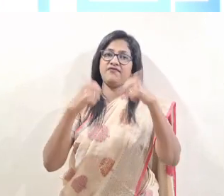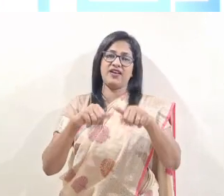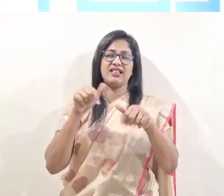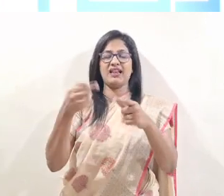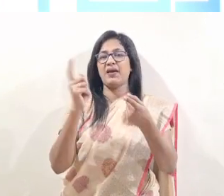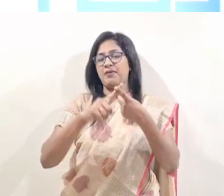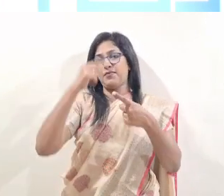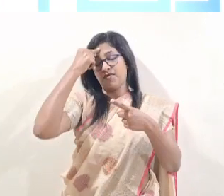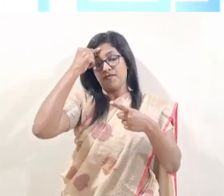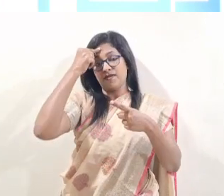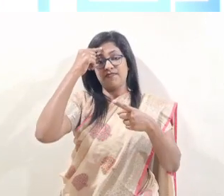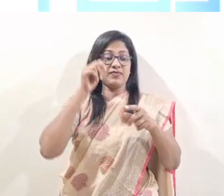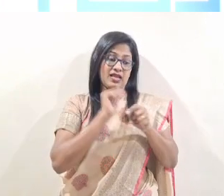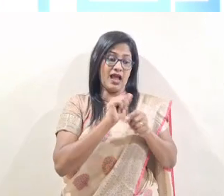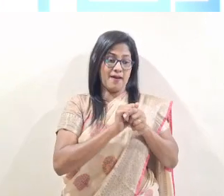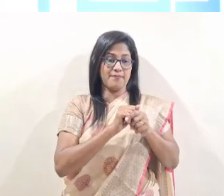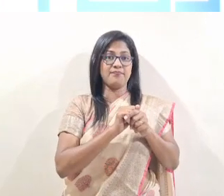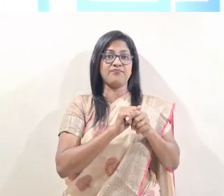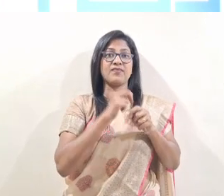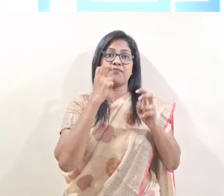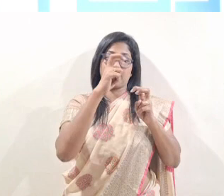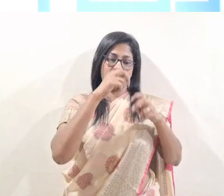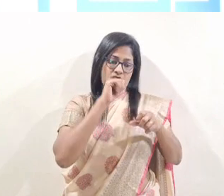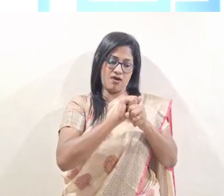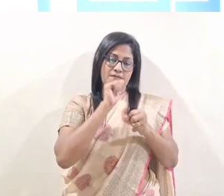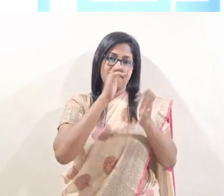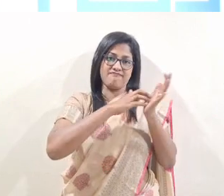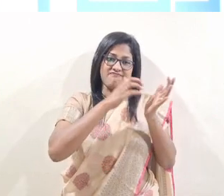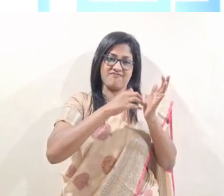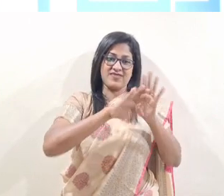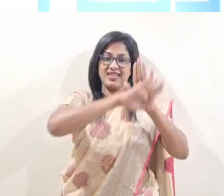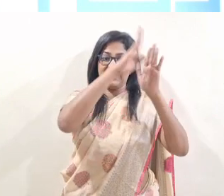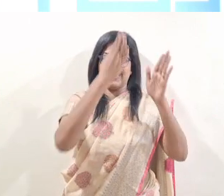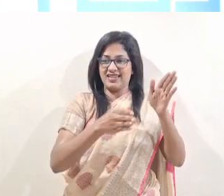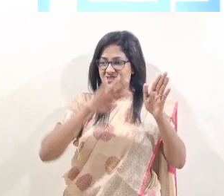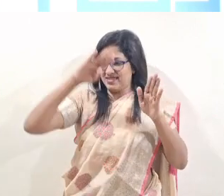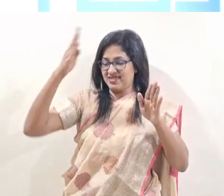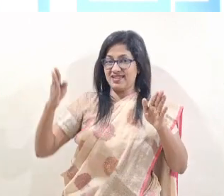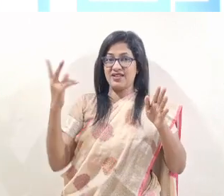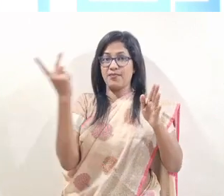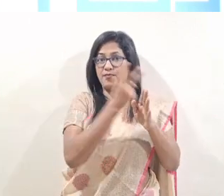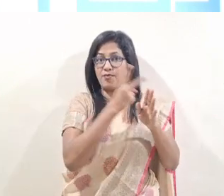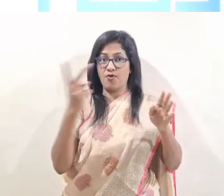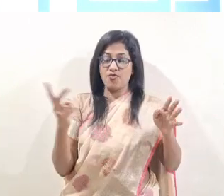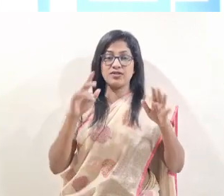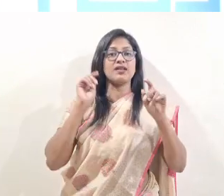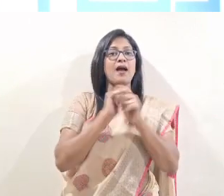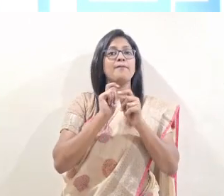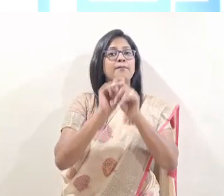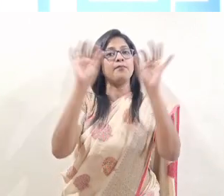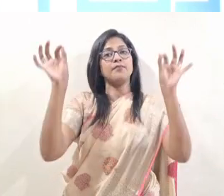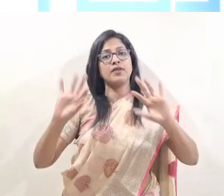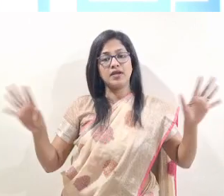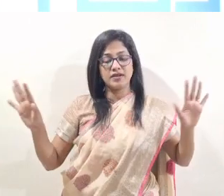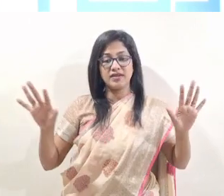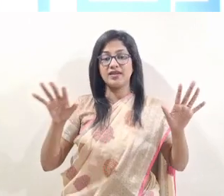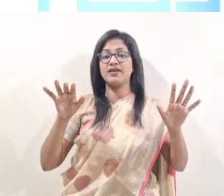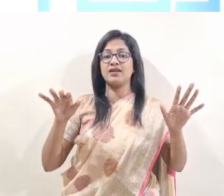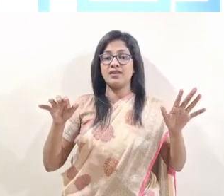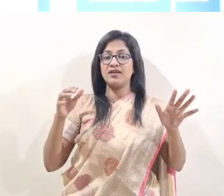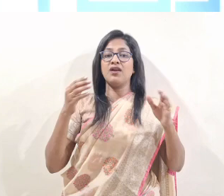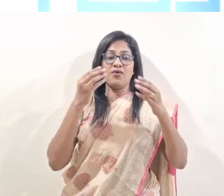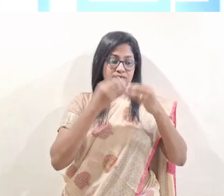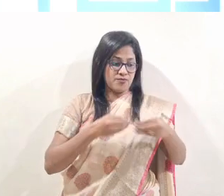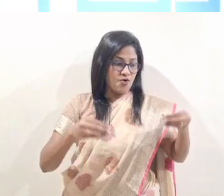there. And the construction was done halfway through. The tunnels that you see on both sides, they were already constructed. So there was no way to